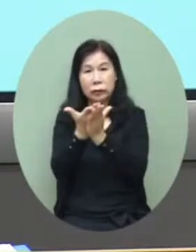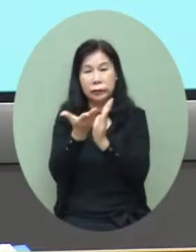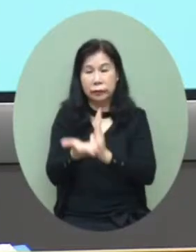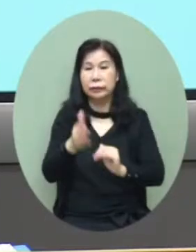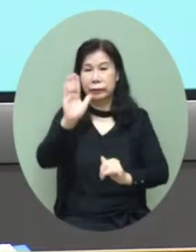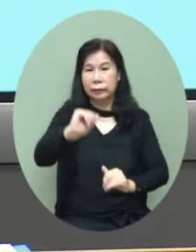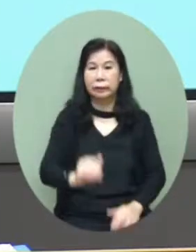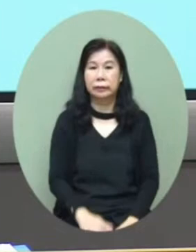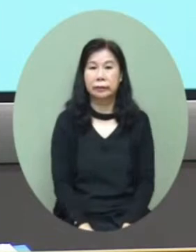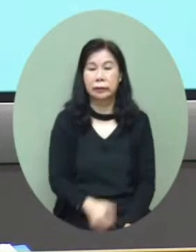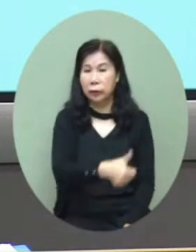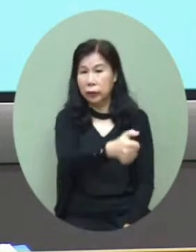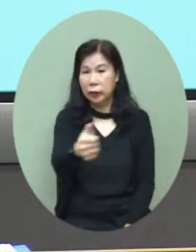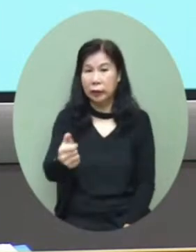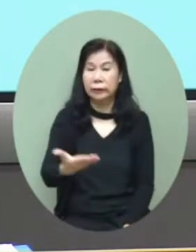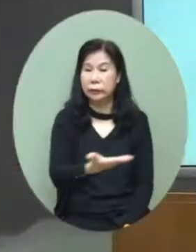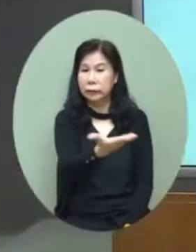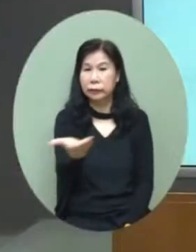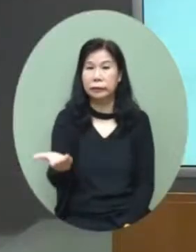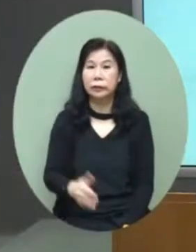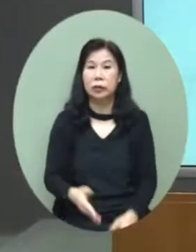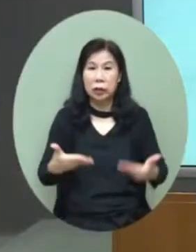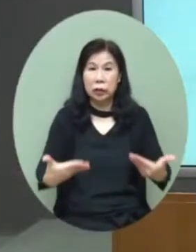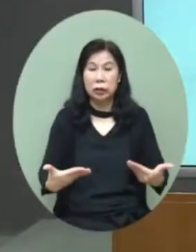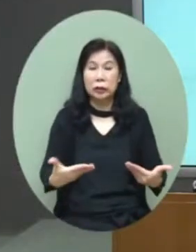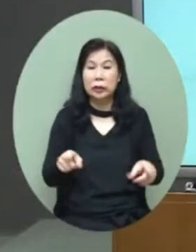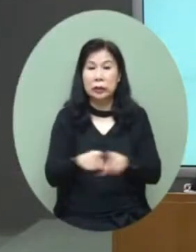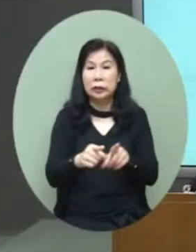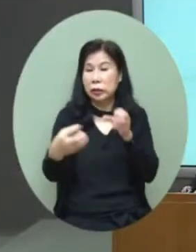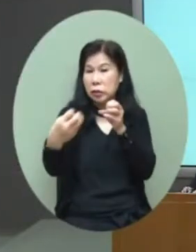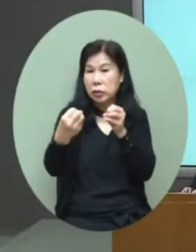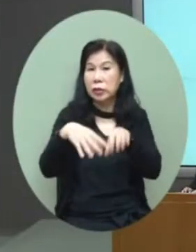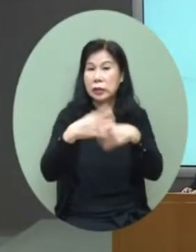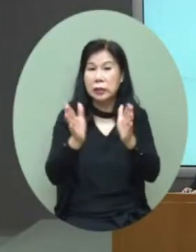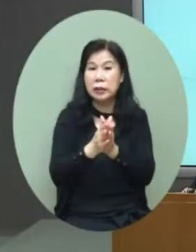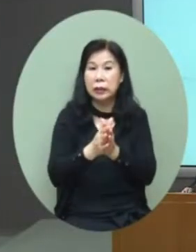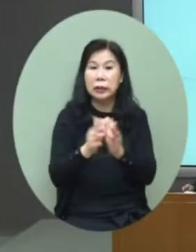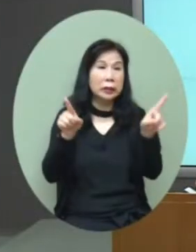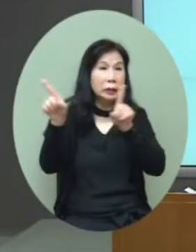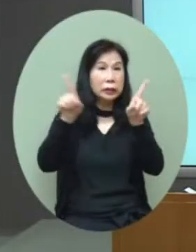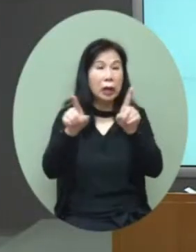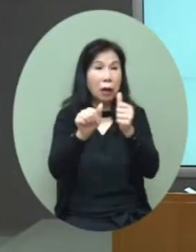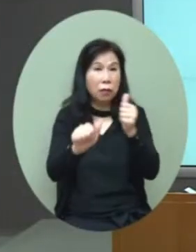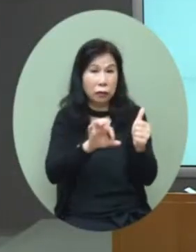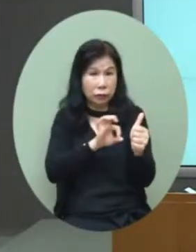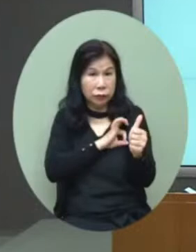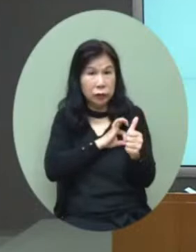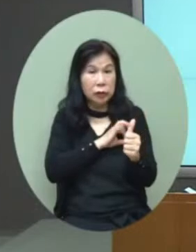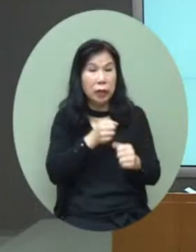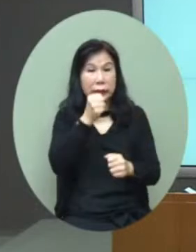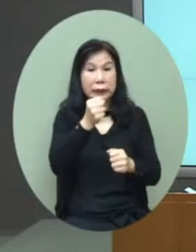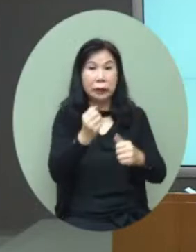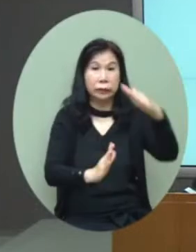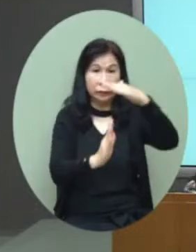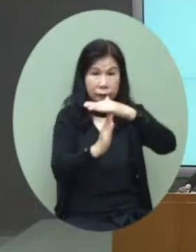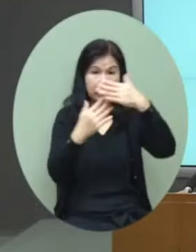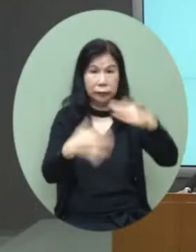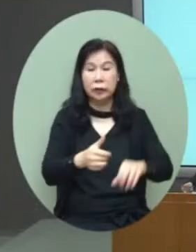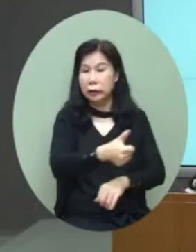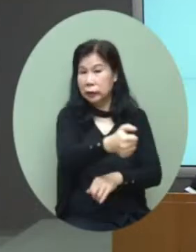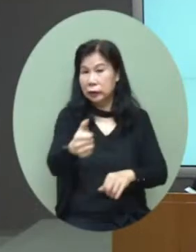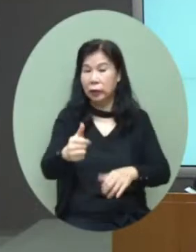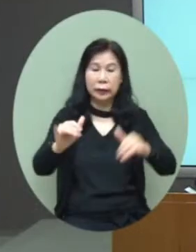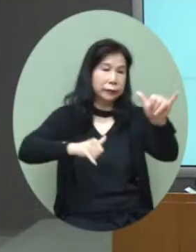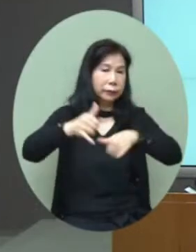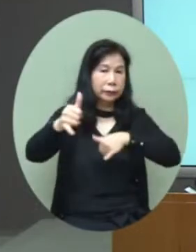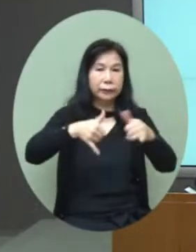and social activities. Thank you very much. That's the end for the press conference of the Anti-Epidemic